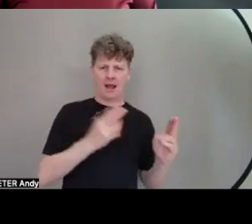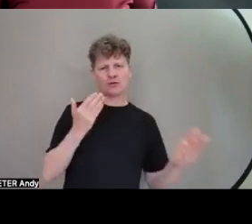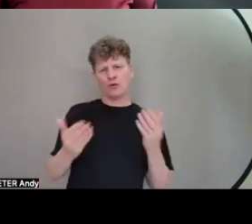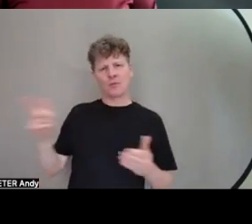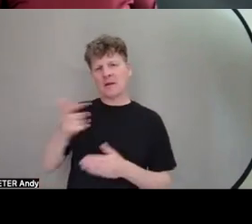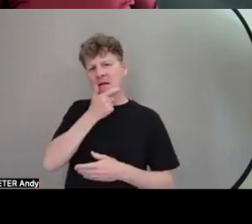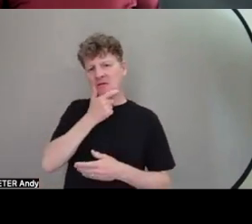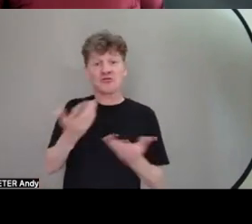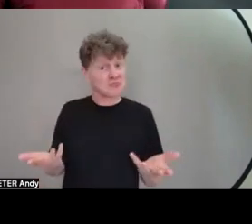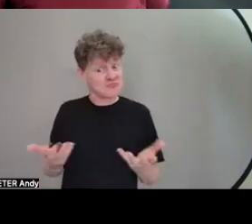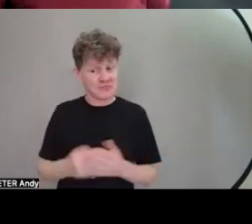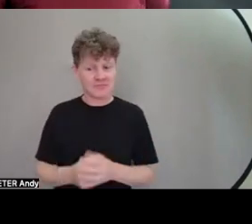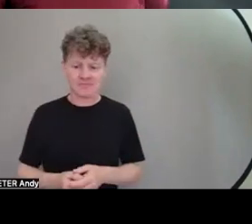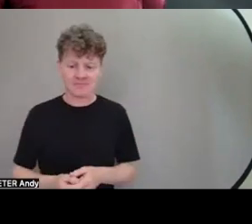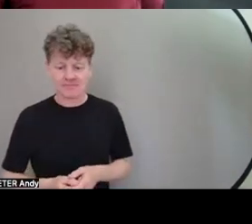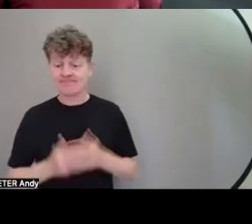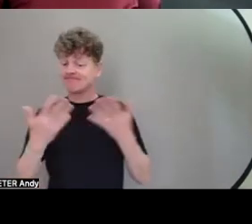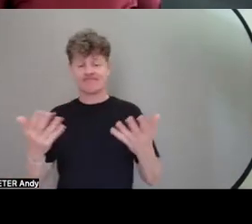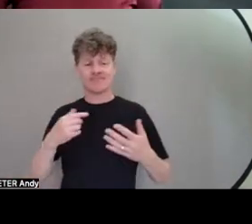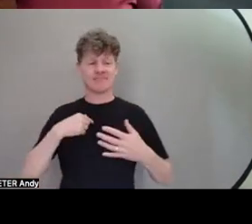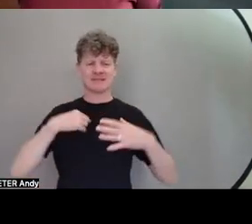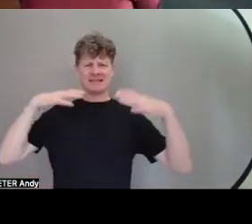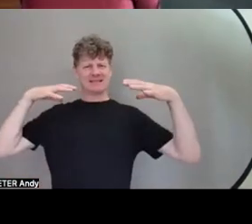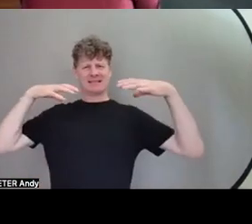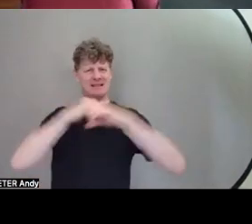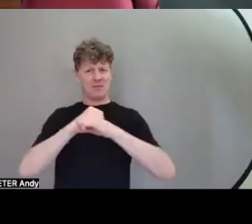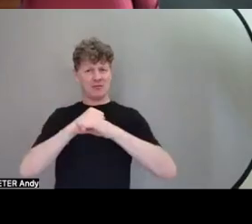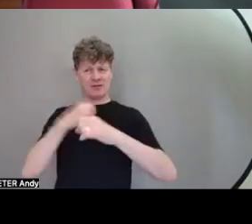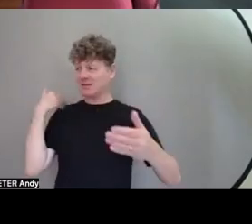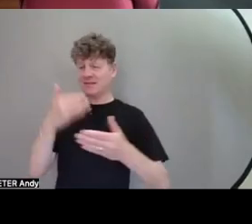All right, so very quickly summarizing this